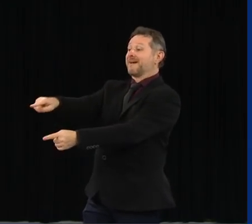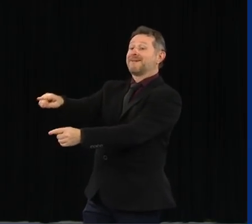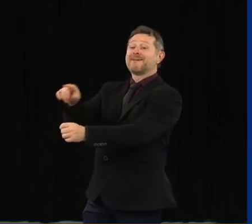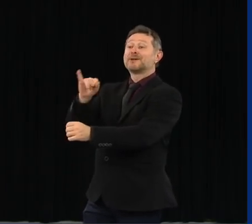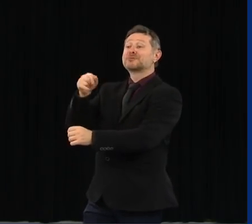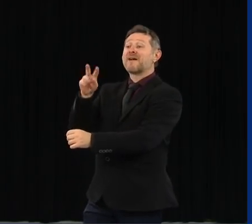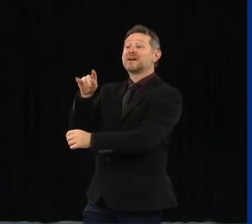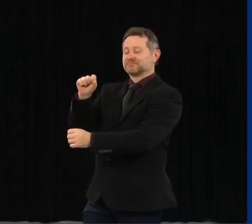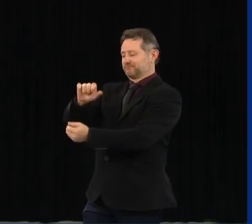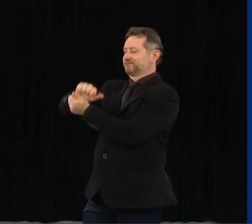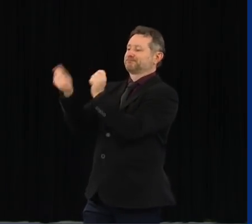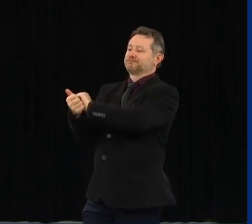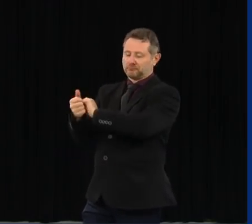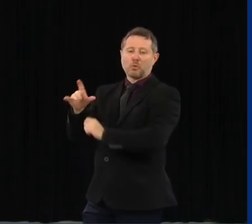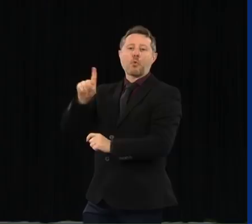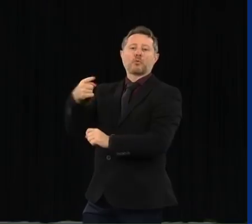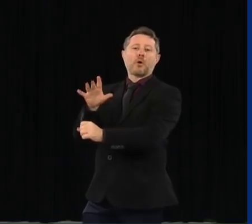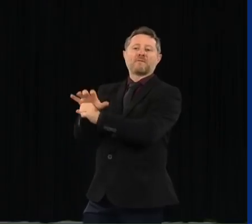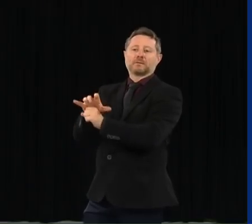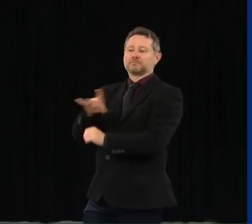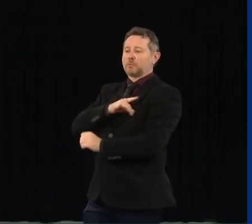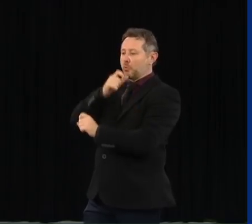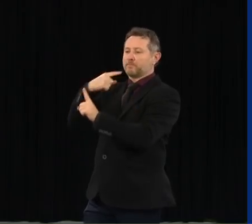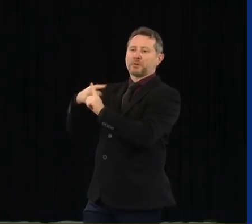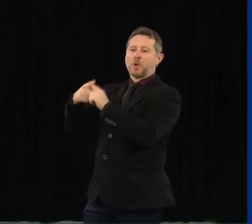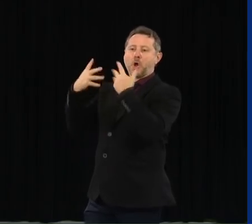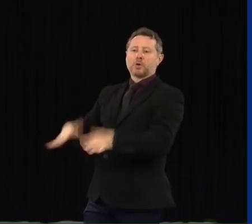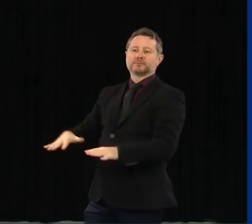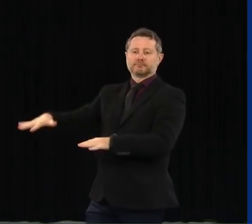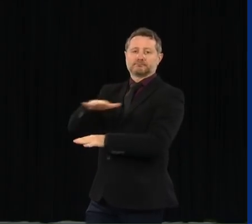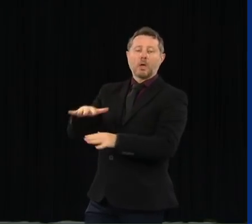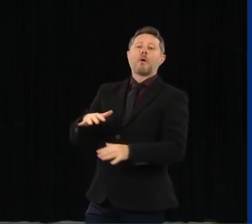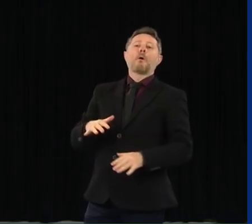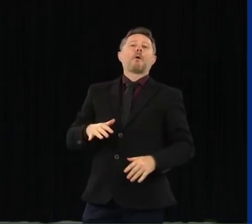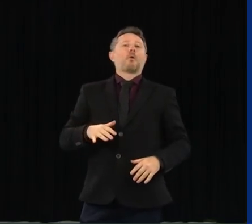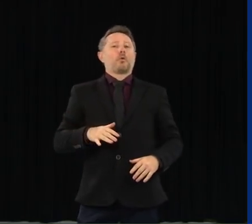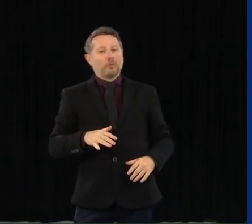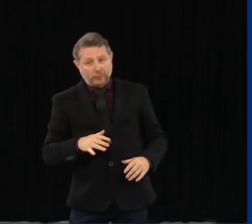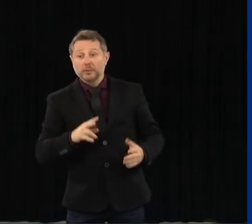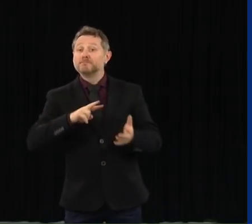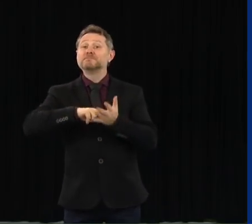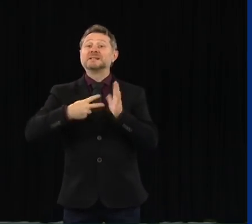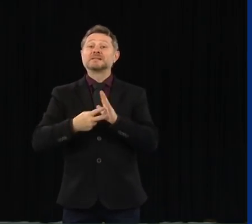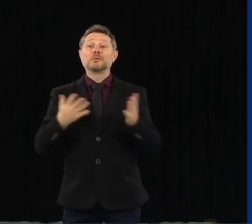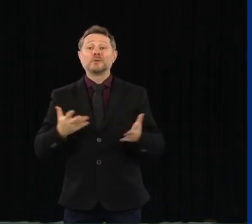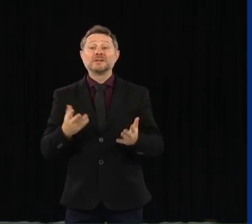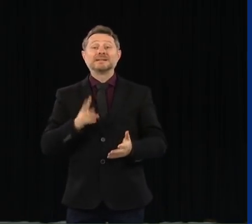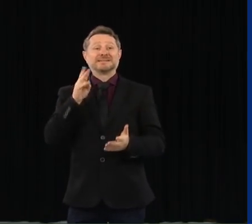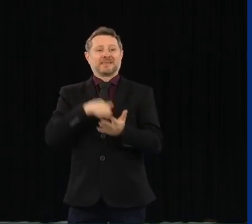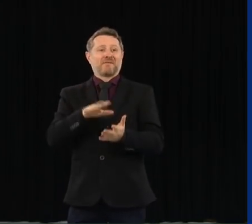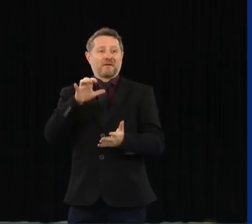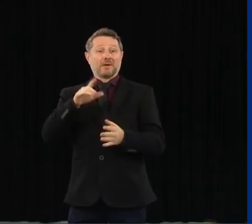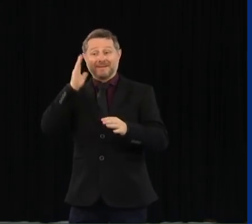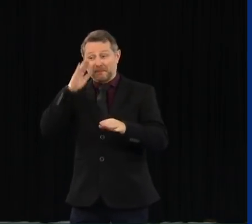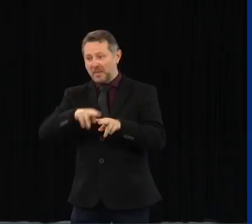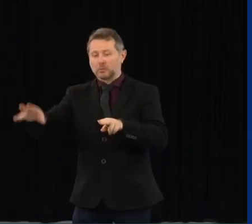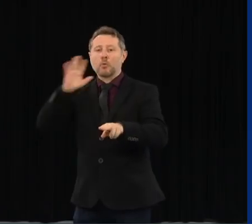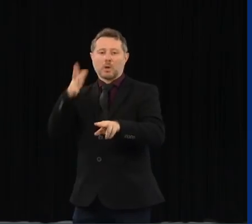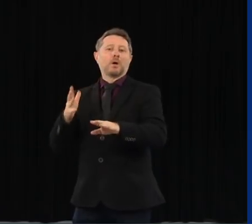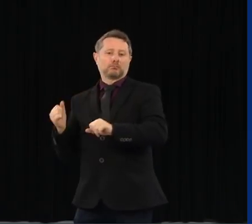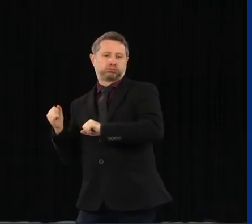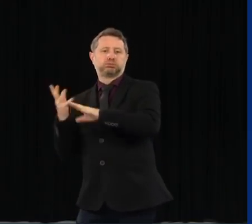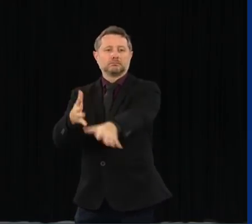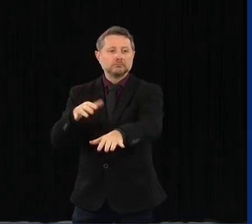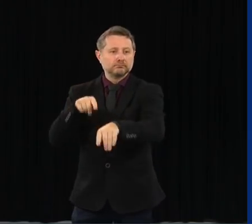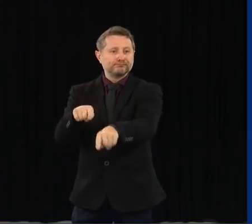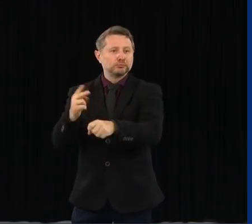to COVID only. That adds 2,500 beds. So that is a very big deal. And I thank